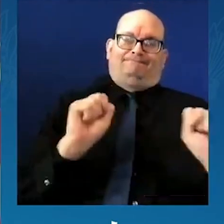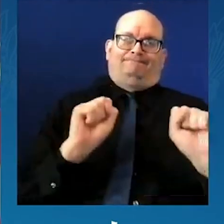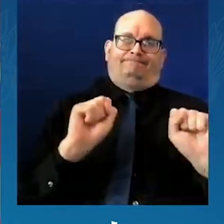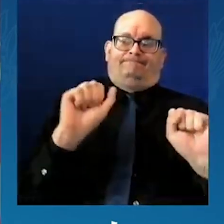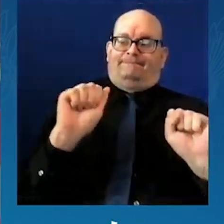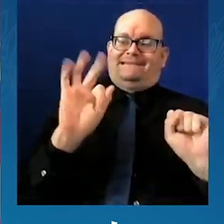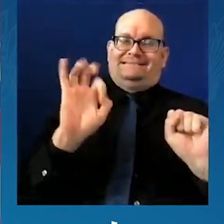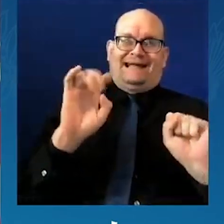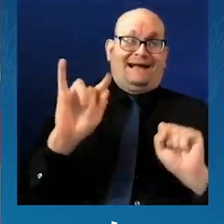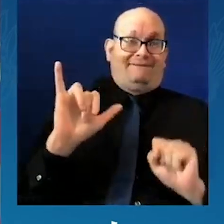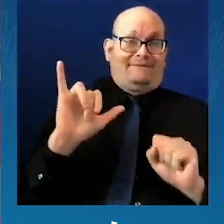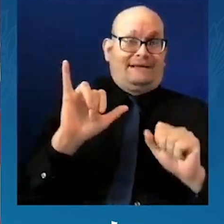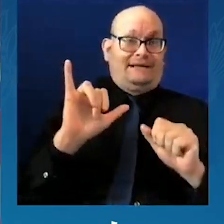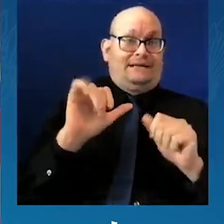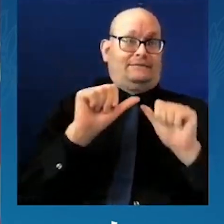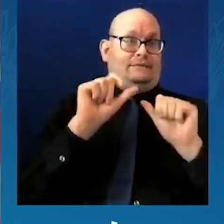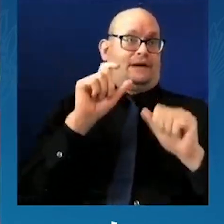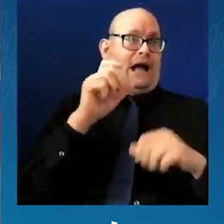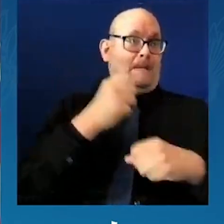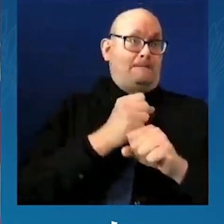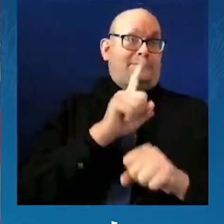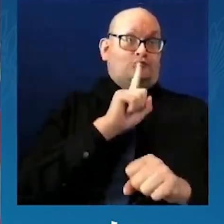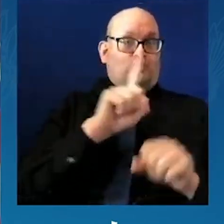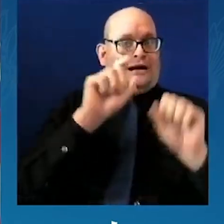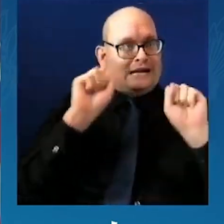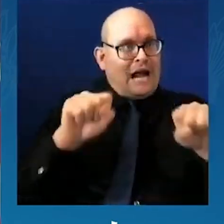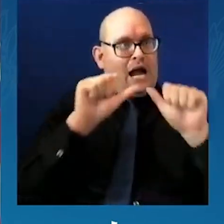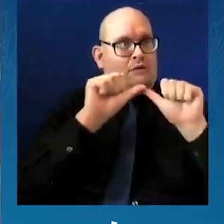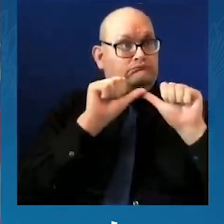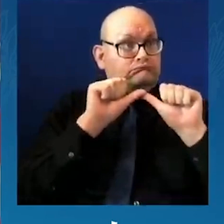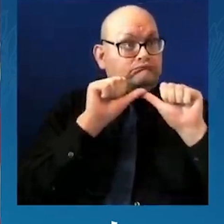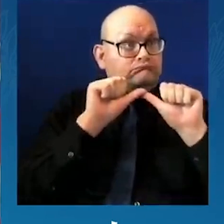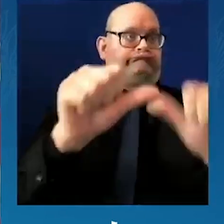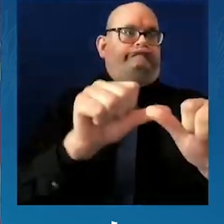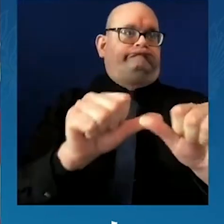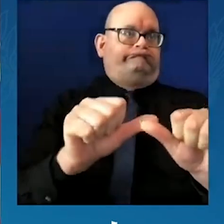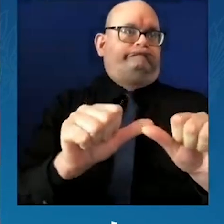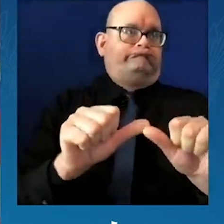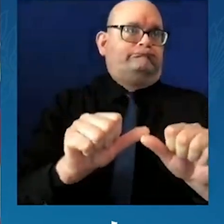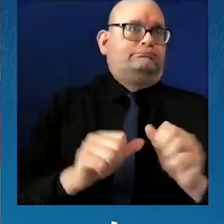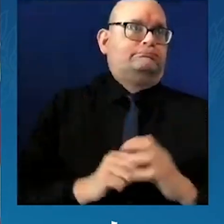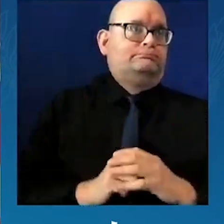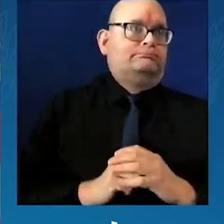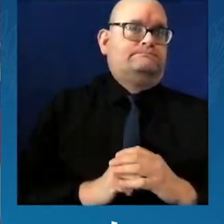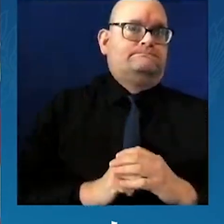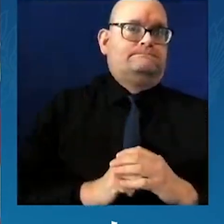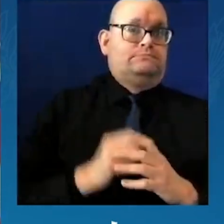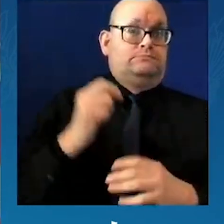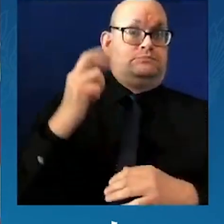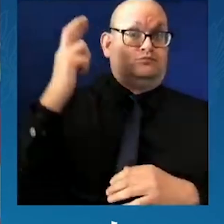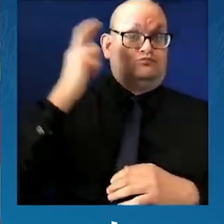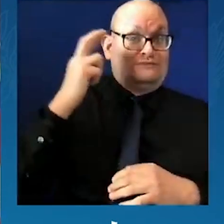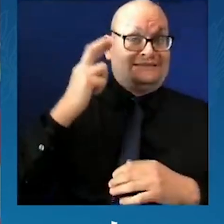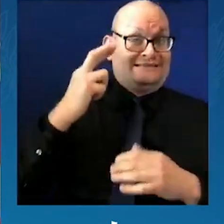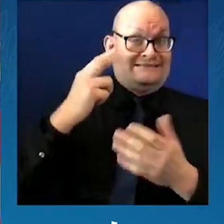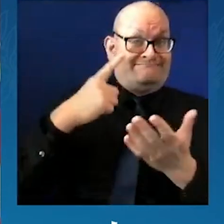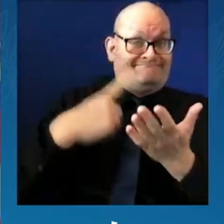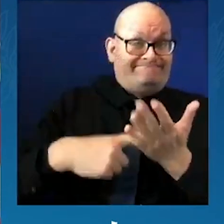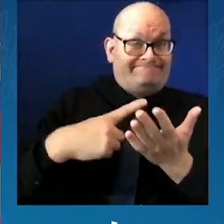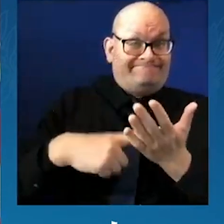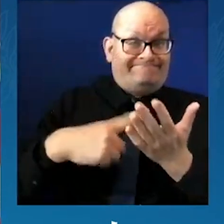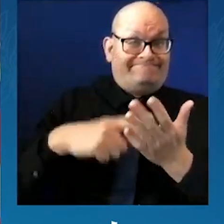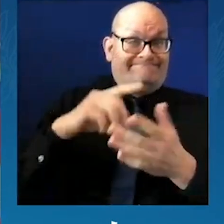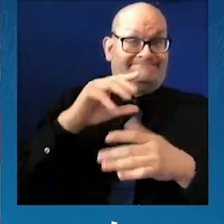sustainably, which is why, in consultation with civil and commercial stakeholders,